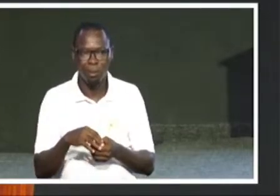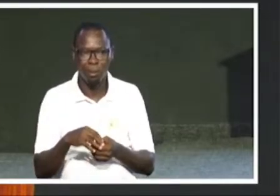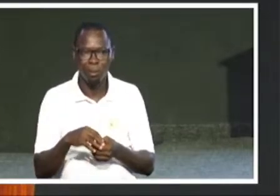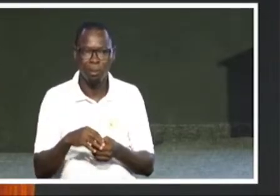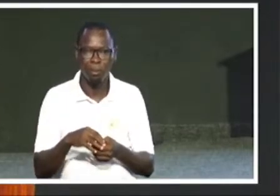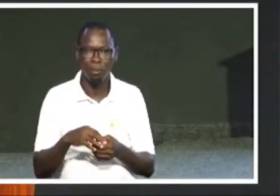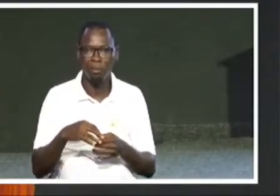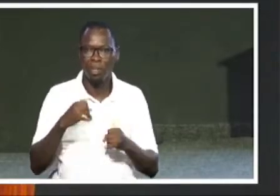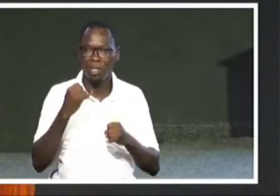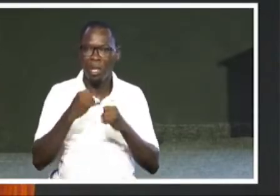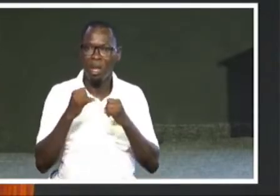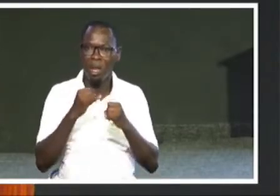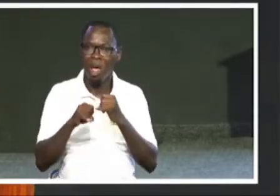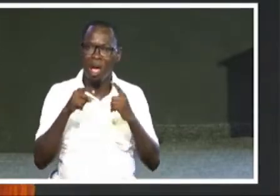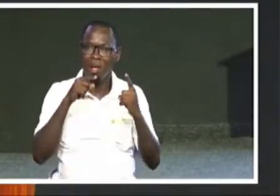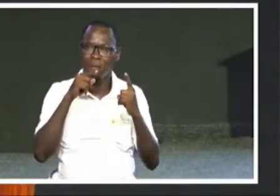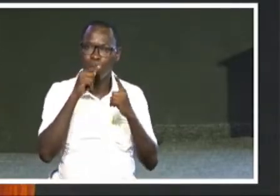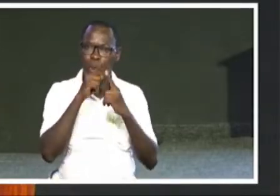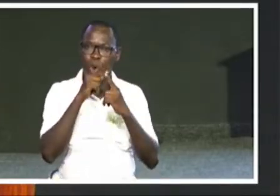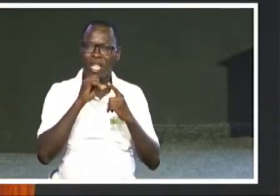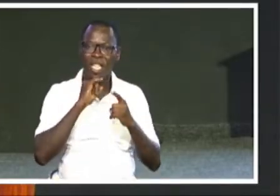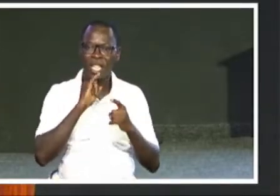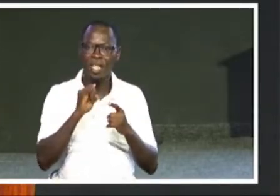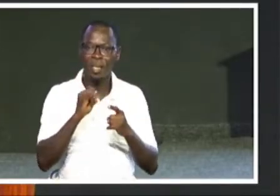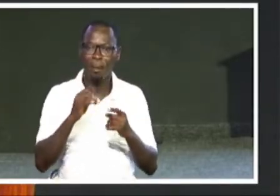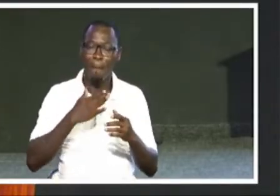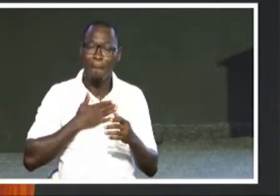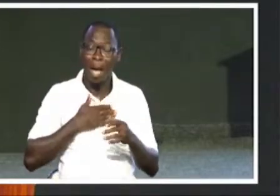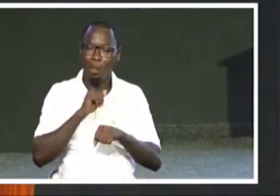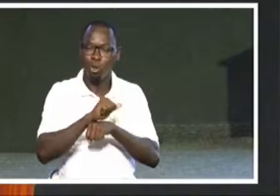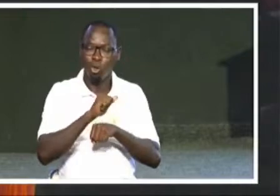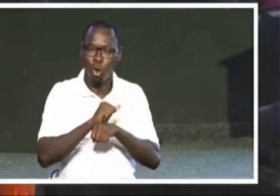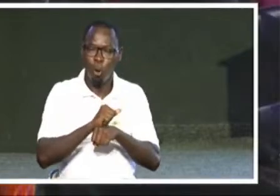The last point on that slide is my job or my life.